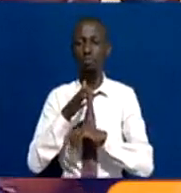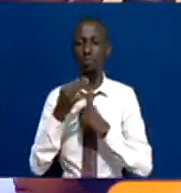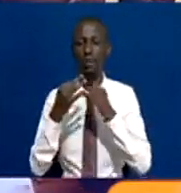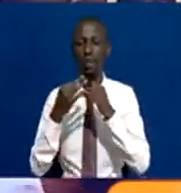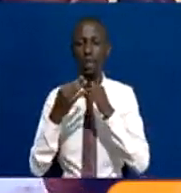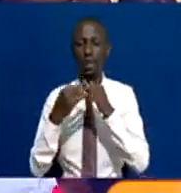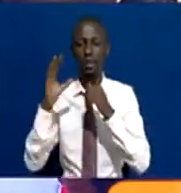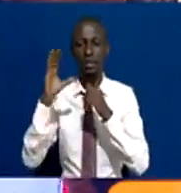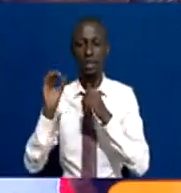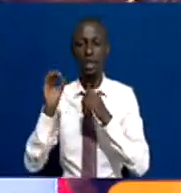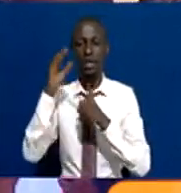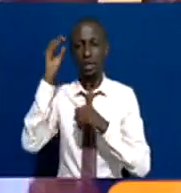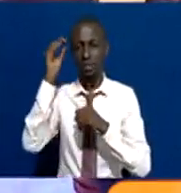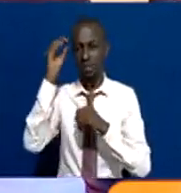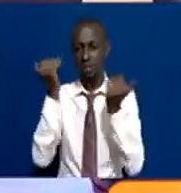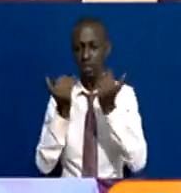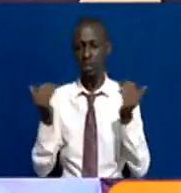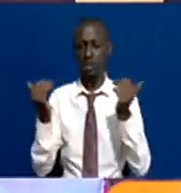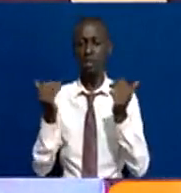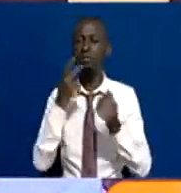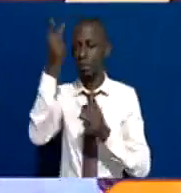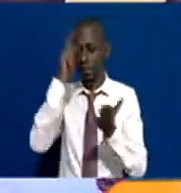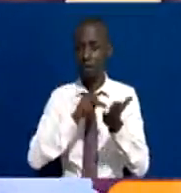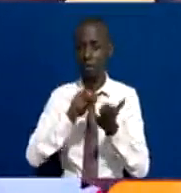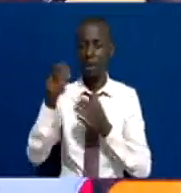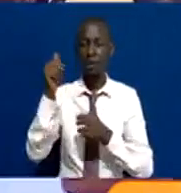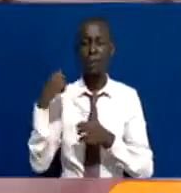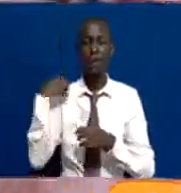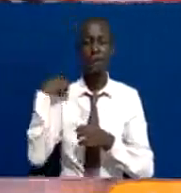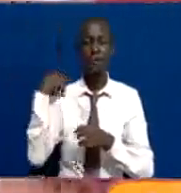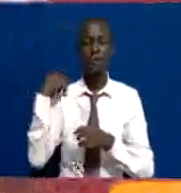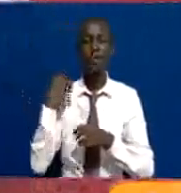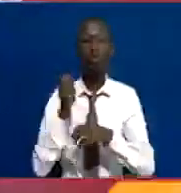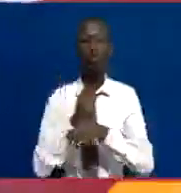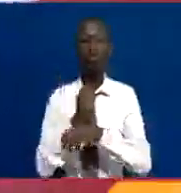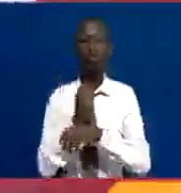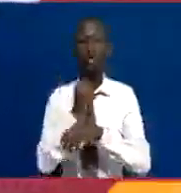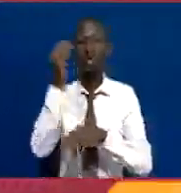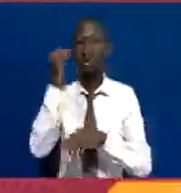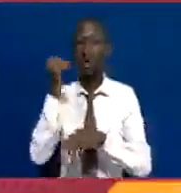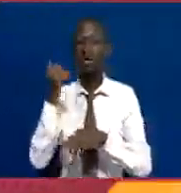pia wazazi hawajanunua uniform. Sasa hiyo ndio changamoto, juu hawawezi cheza bila uniform.